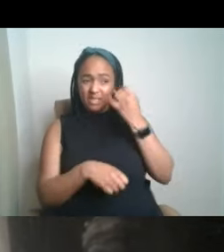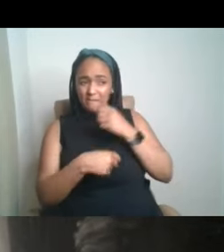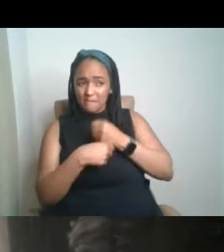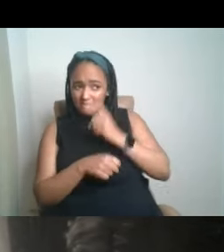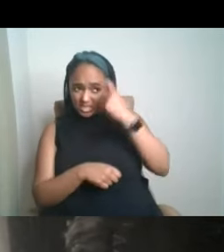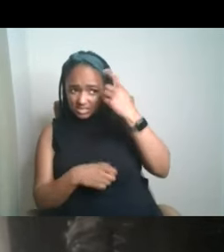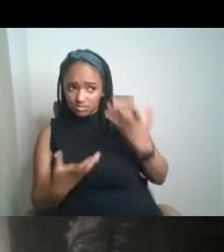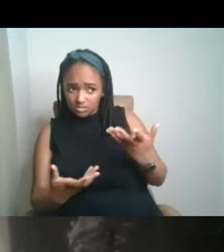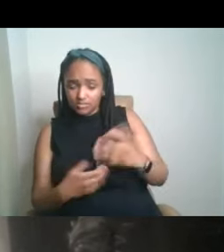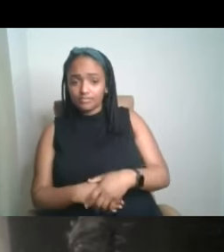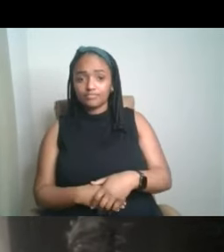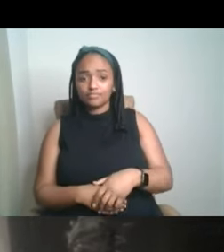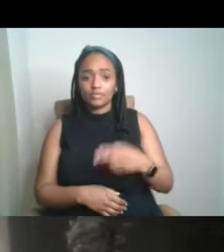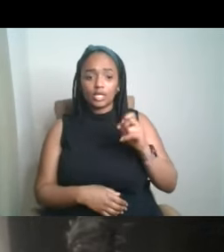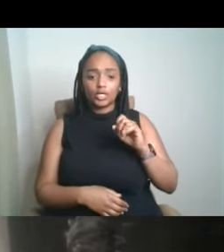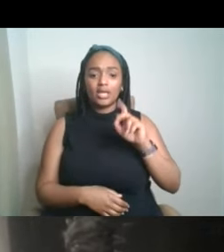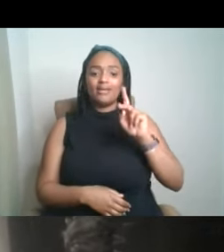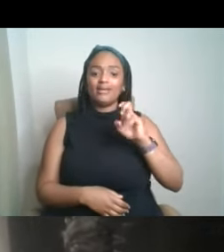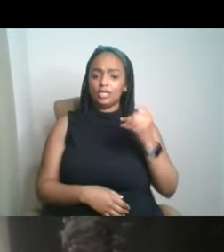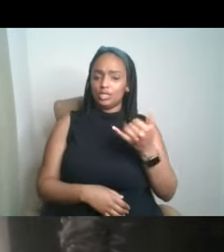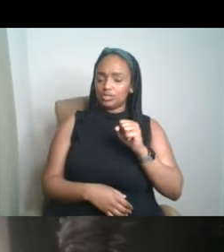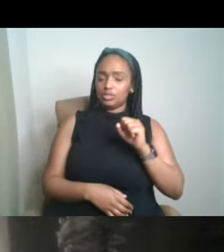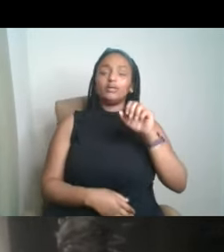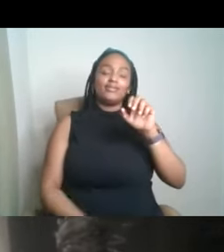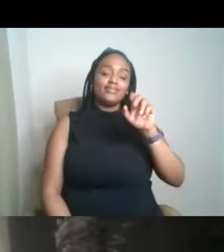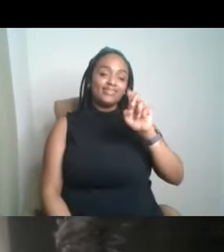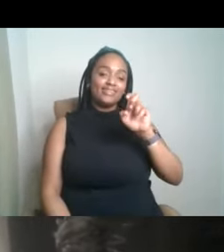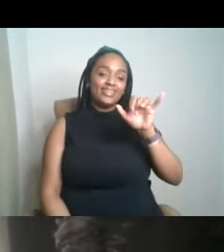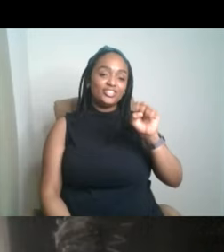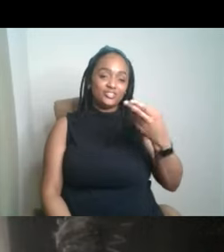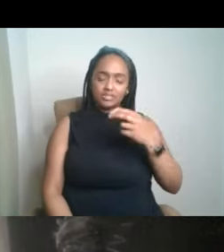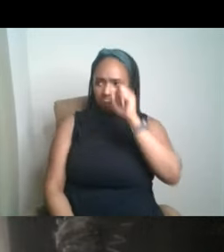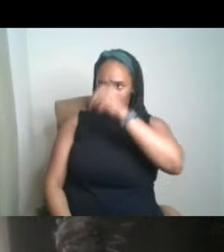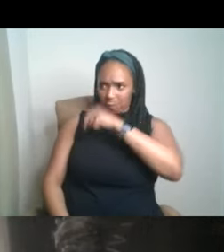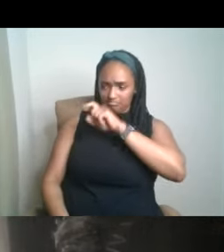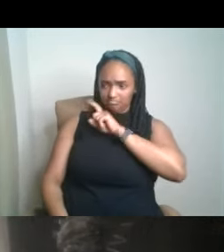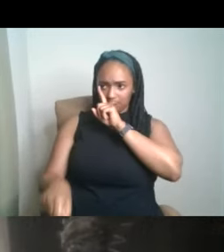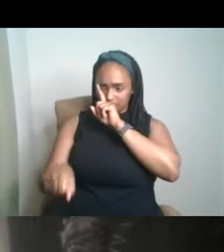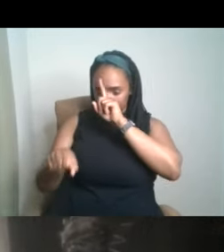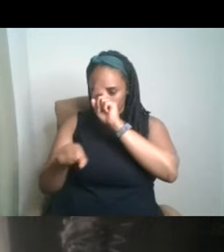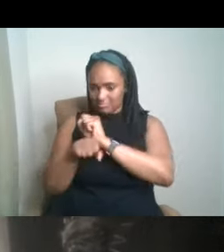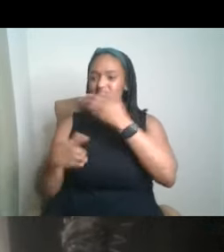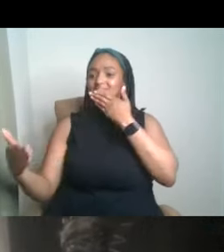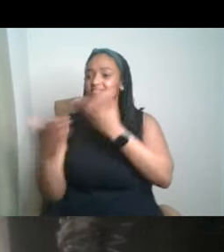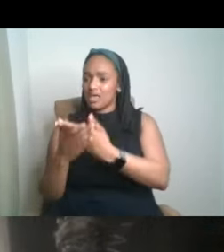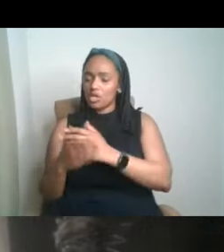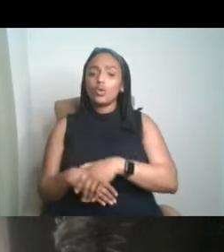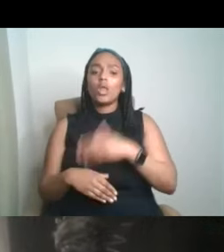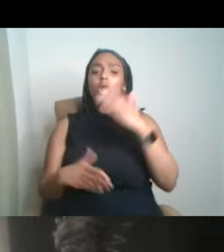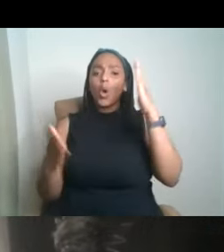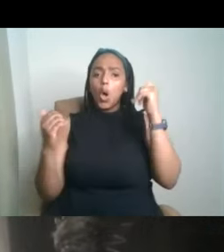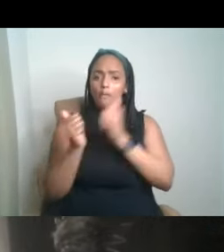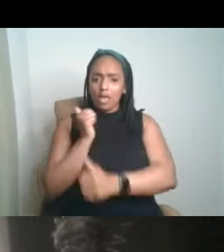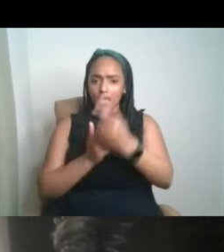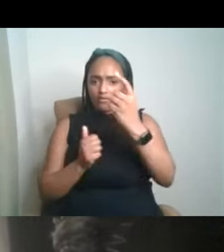Yes, definitely. Thank you so much for sharing that, and thank you for speaking. And I hope that everybody like